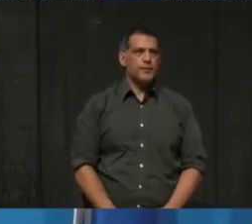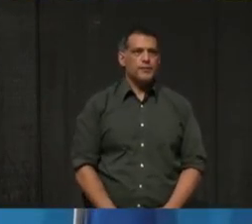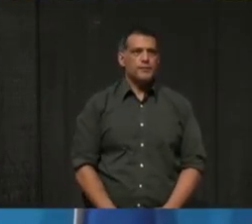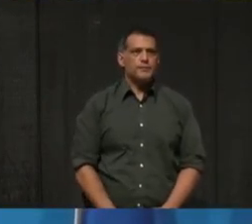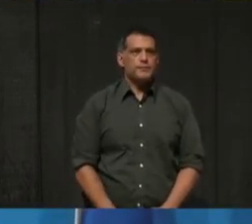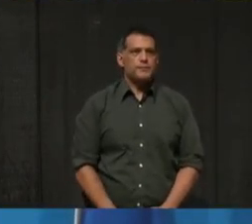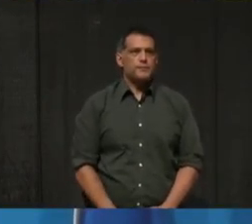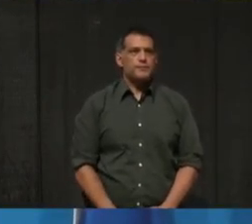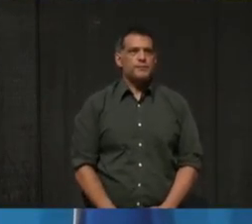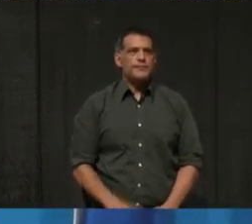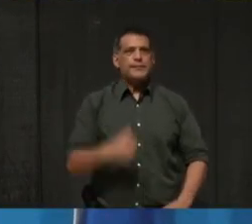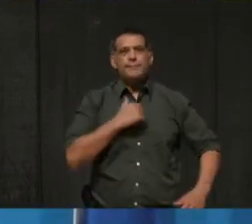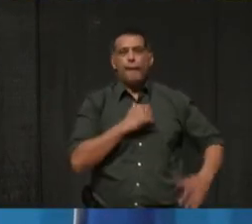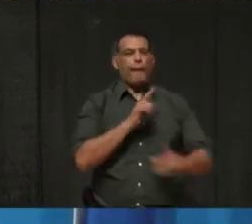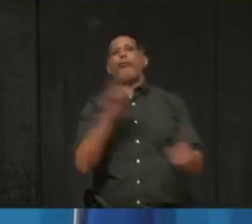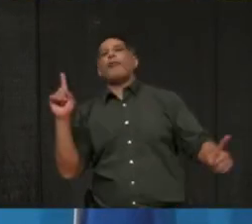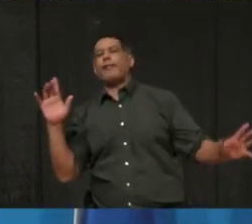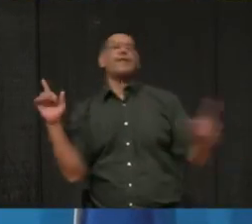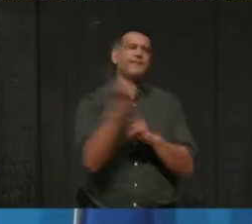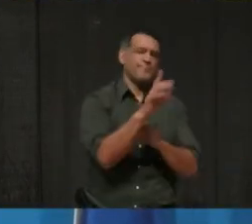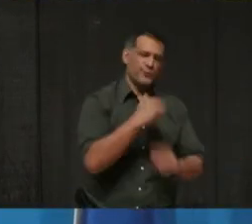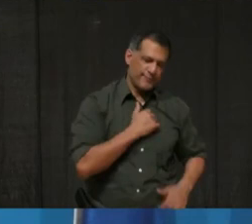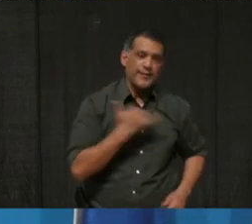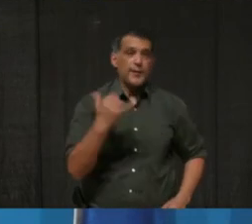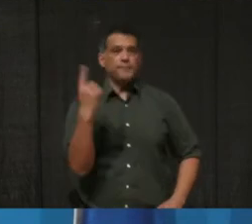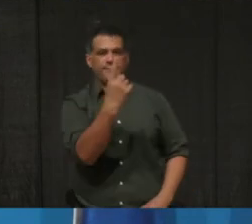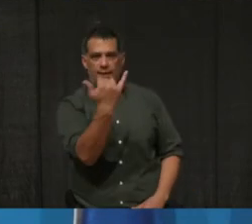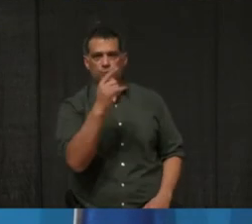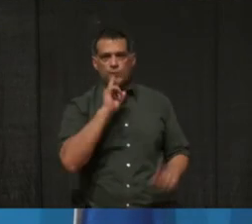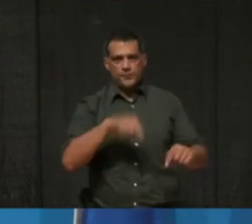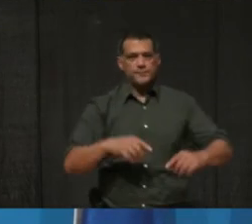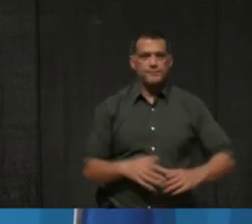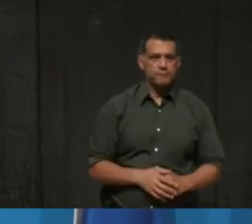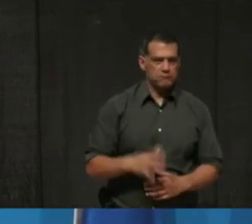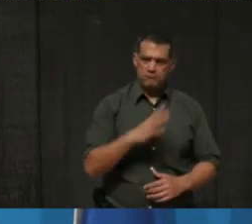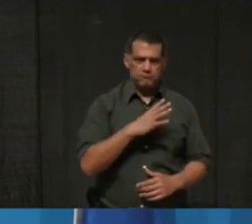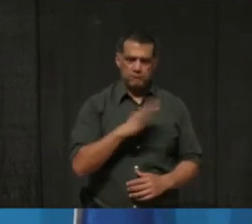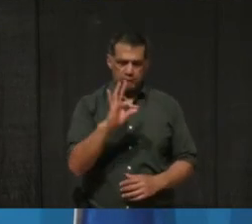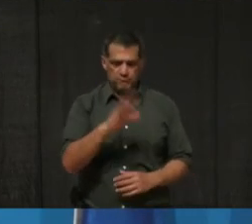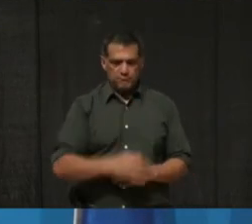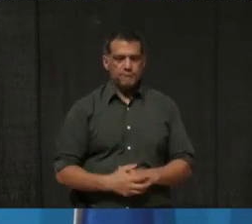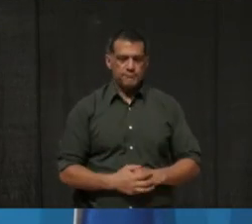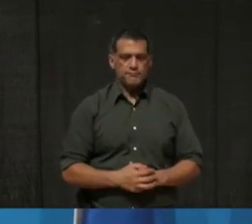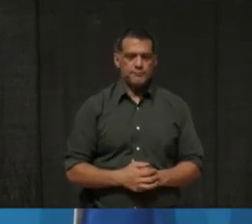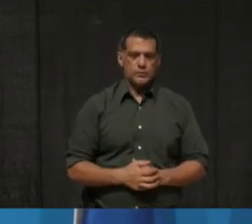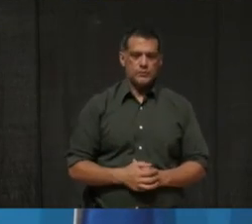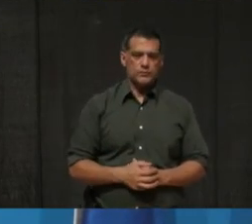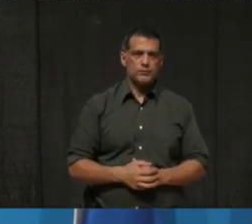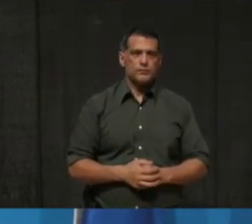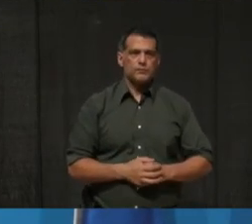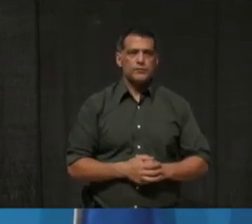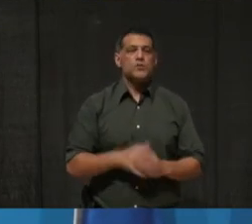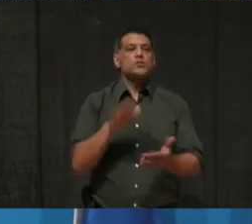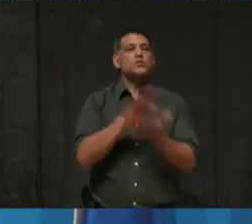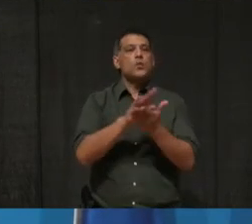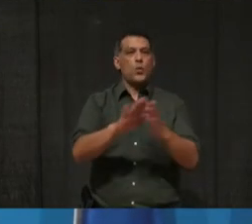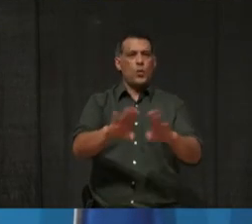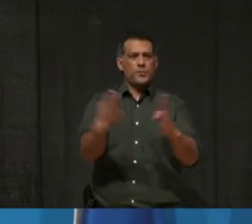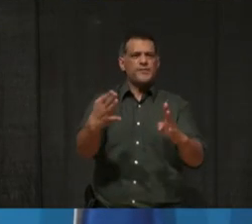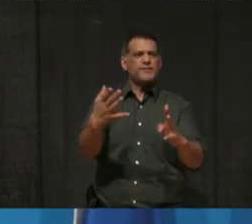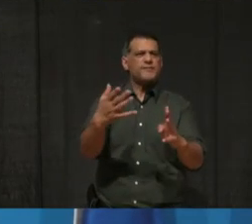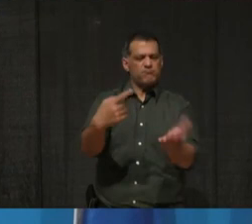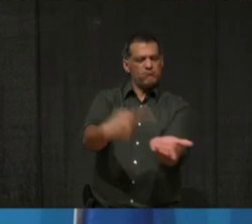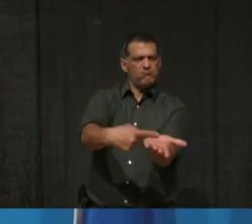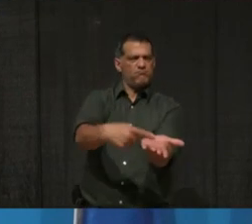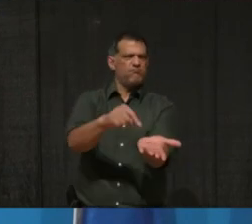Sorry about that, Ashley. Please go ahead. I should have said so sooner. My question is also about school reopenings. I know you said that if something